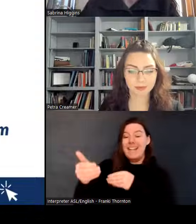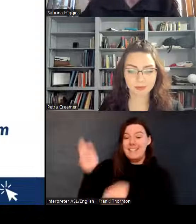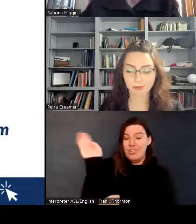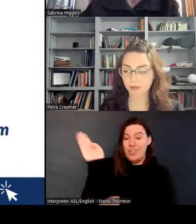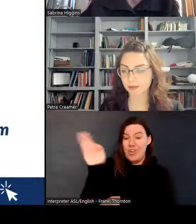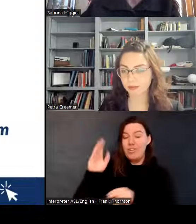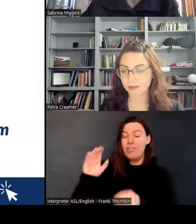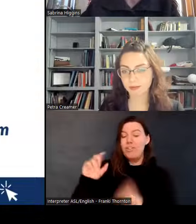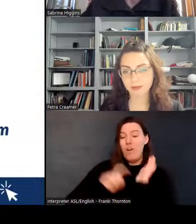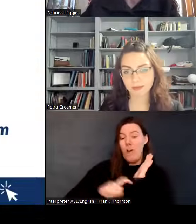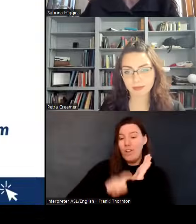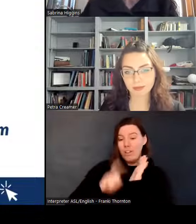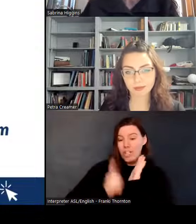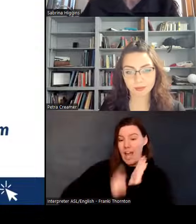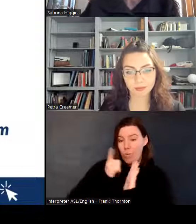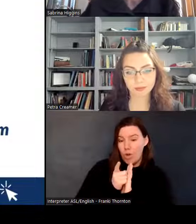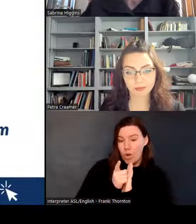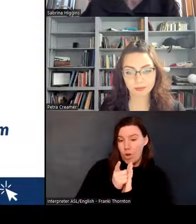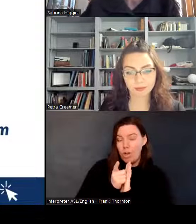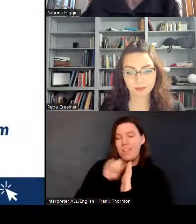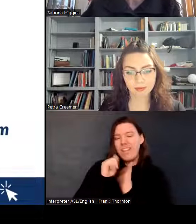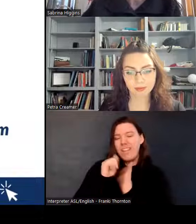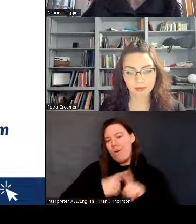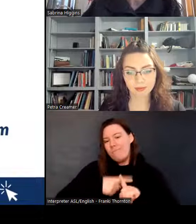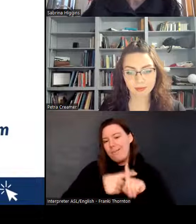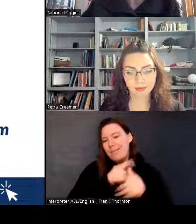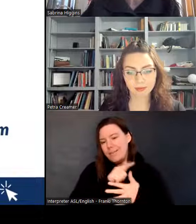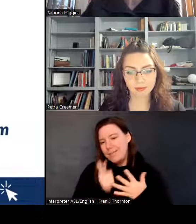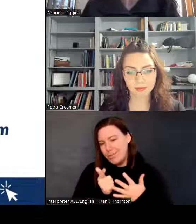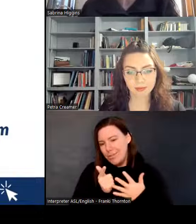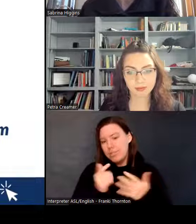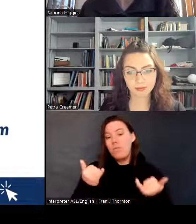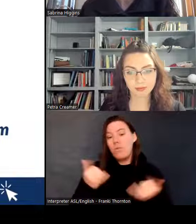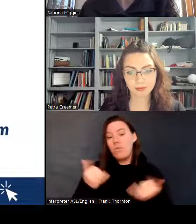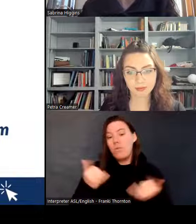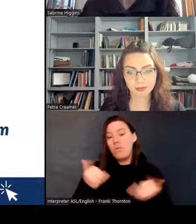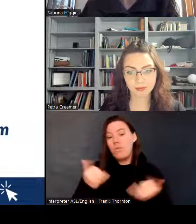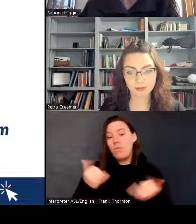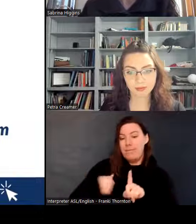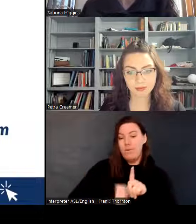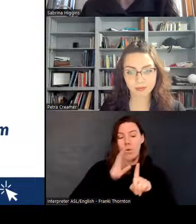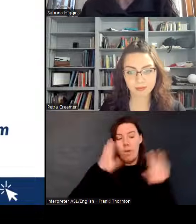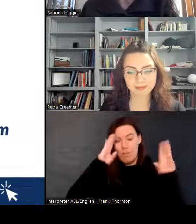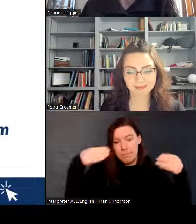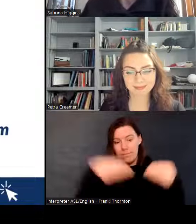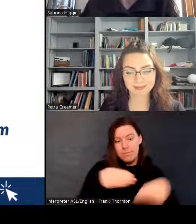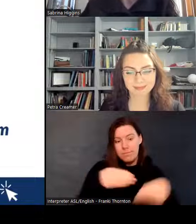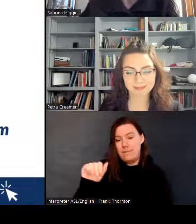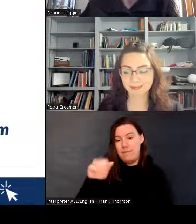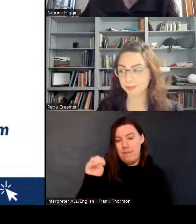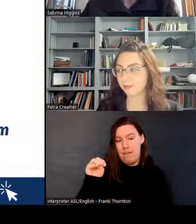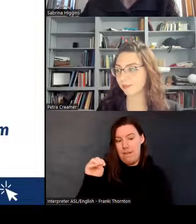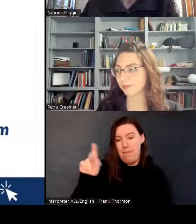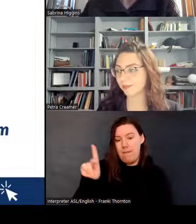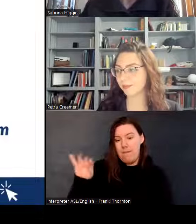monthly virtual lecture series. And this month we are highlighting the work of Nam Kim from the University of Wisconsin